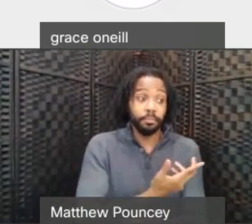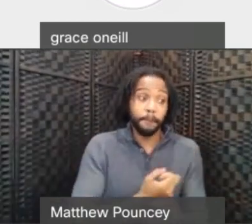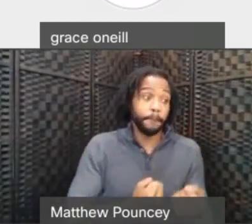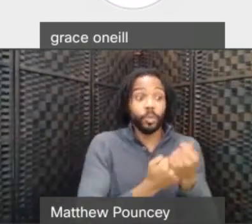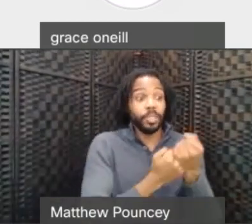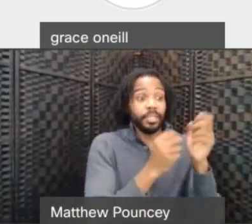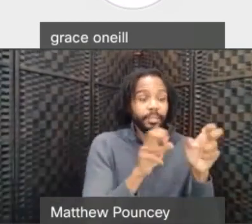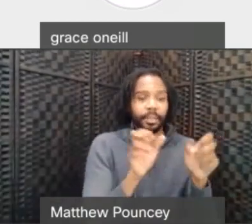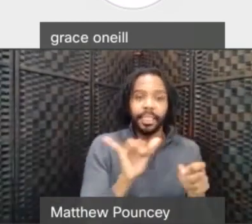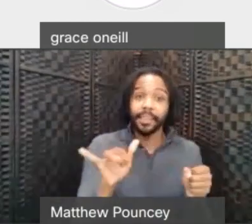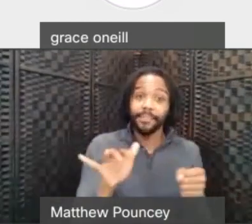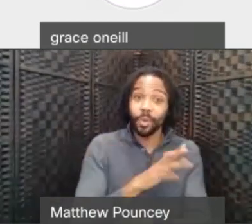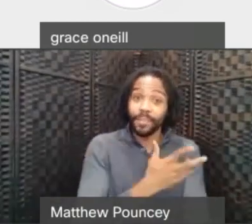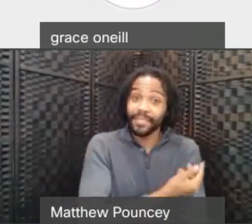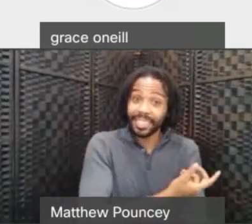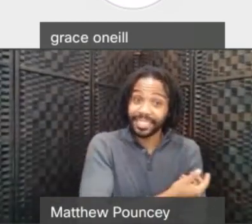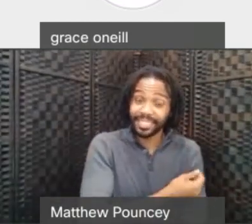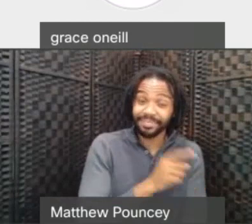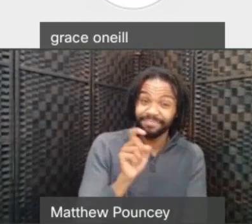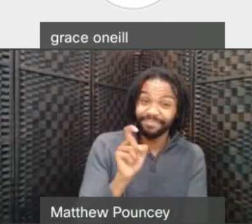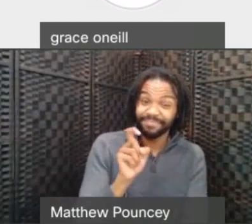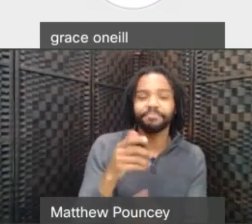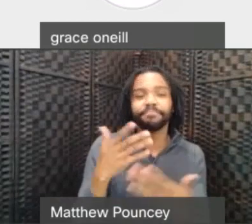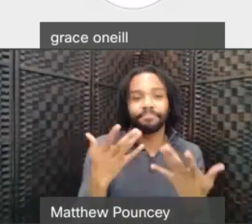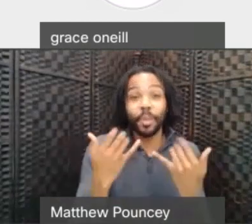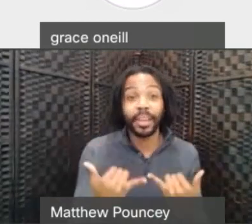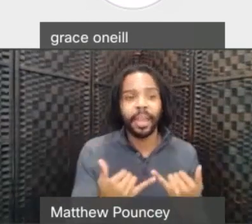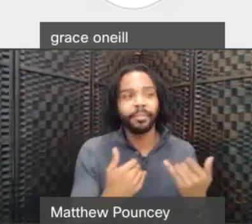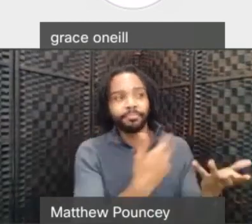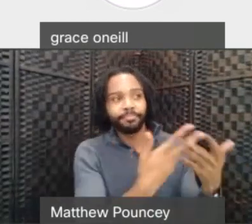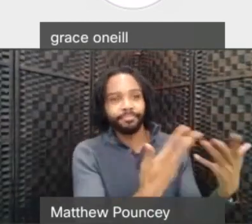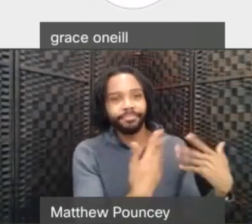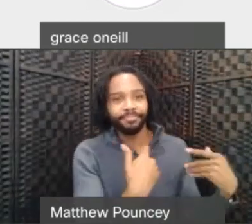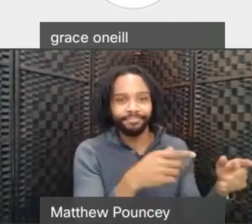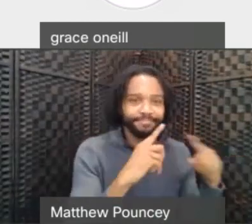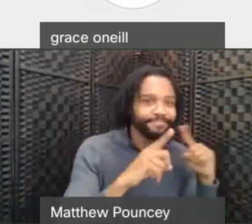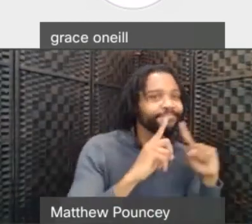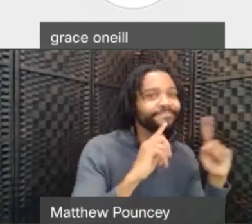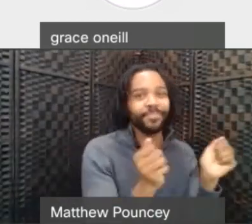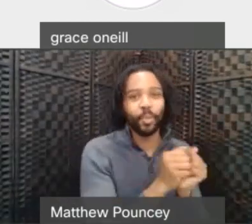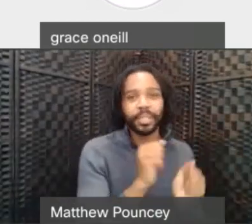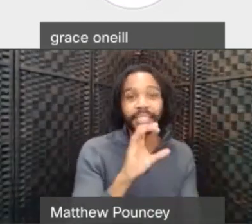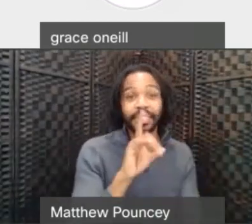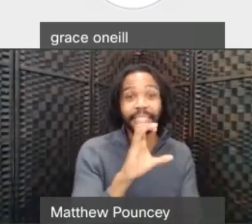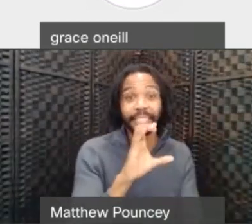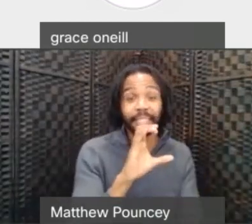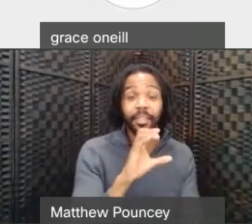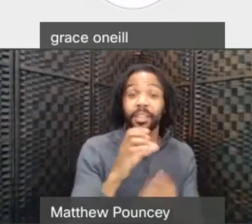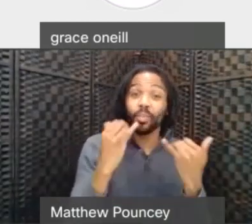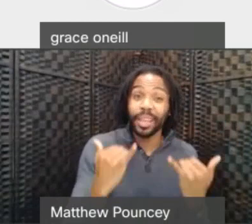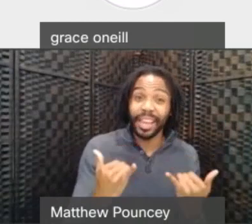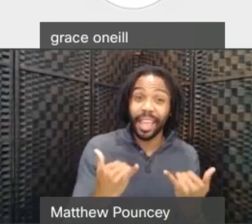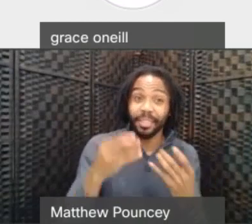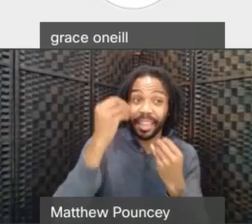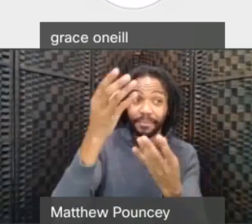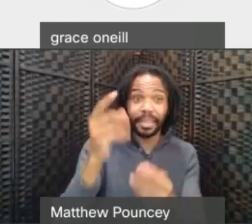there's ongoing discussions with the CDC. Currently, what's posted is unchanged, and there isn't a change